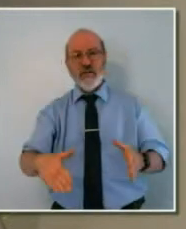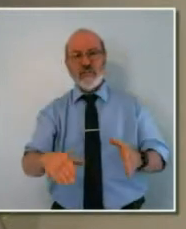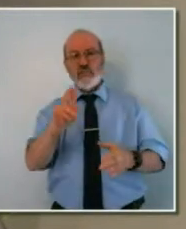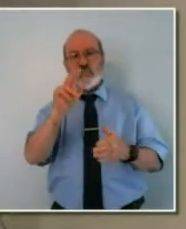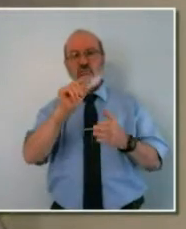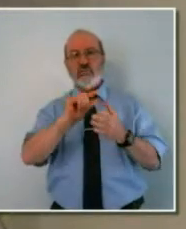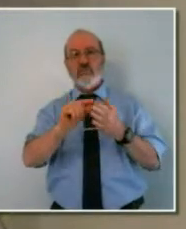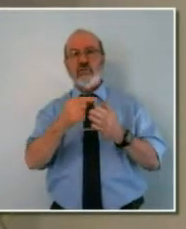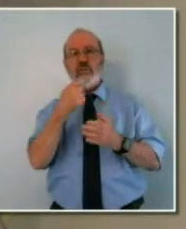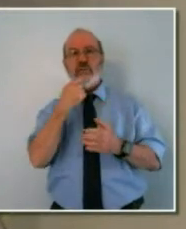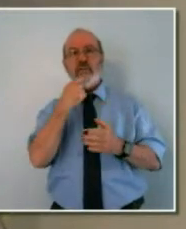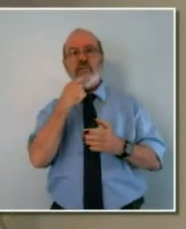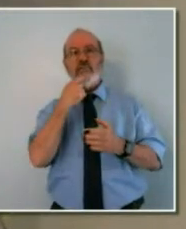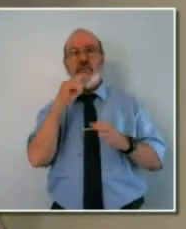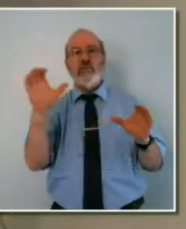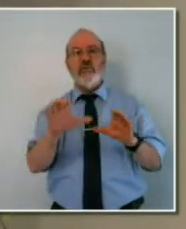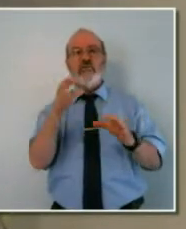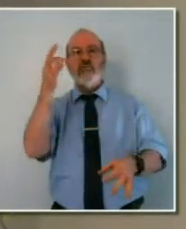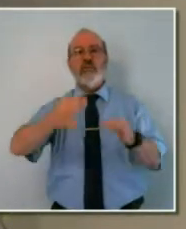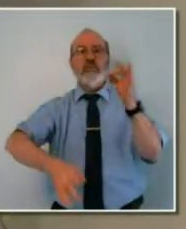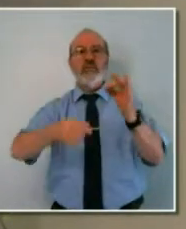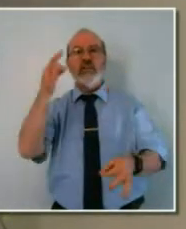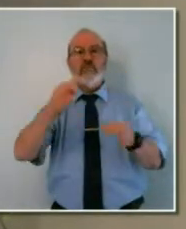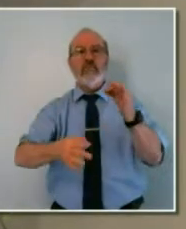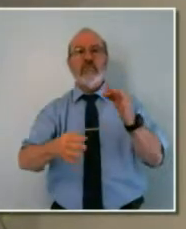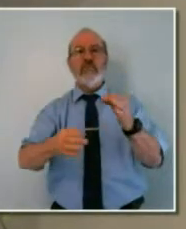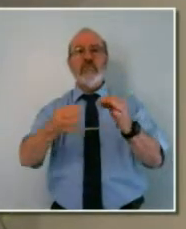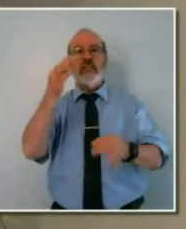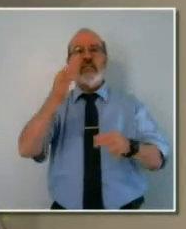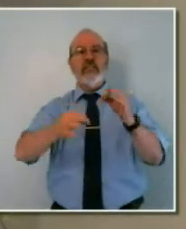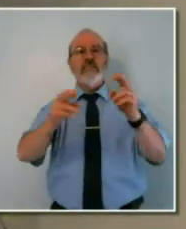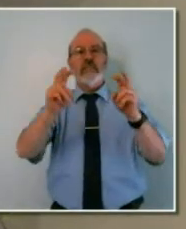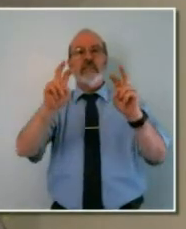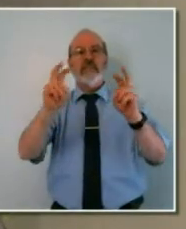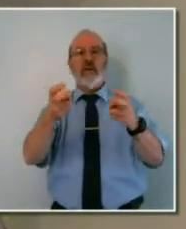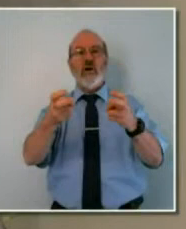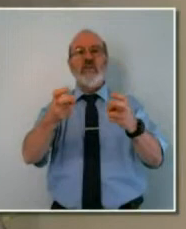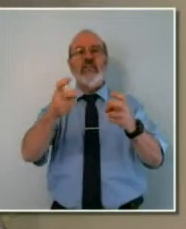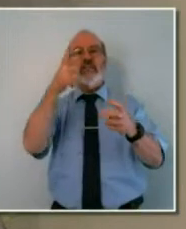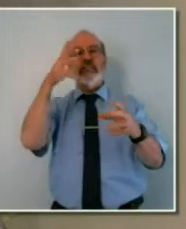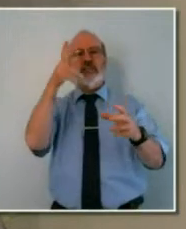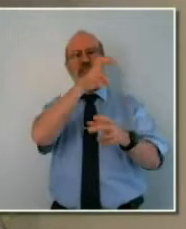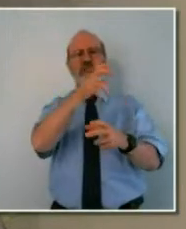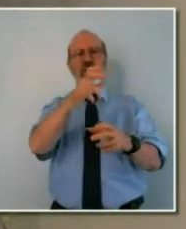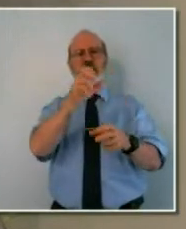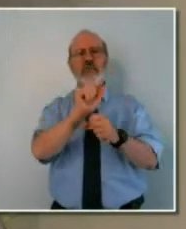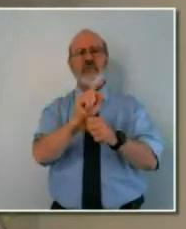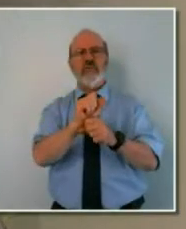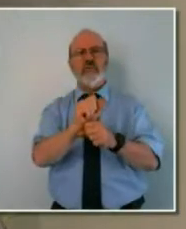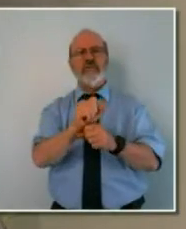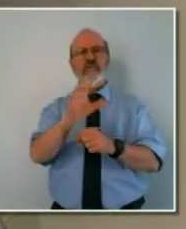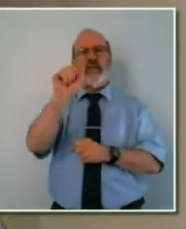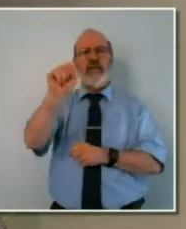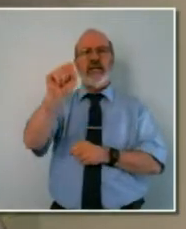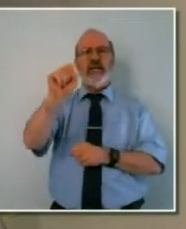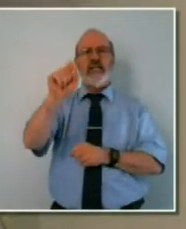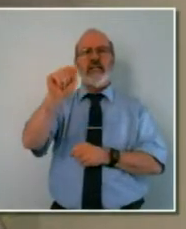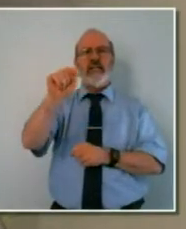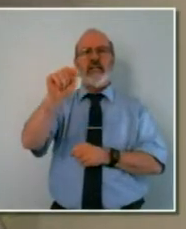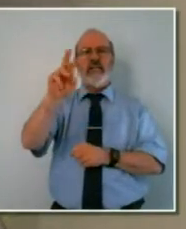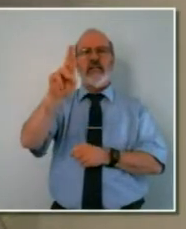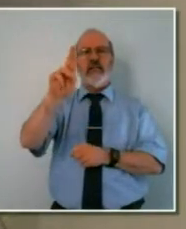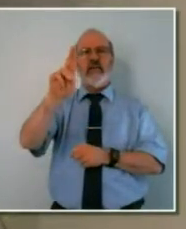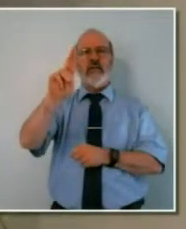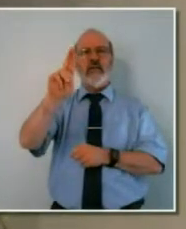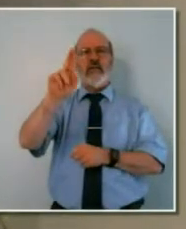mentioned to do judgment, and judgment is called his strange work. The word strange carries the idea is that it's not what he wants to